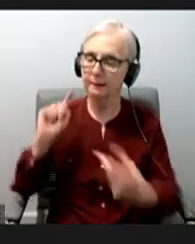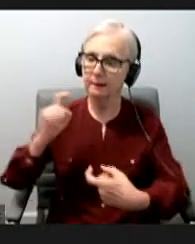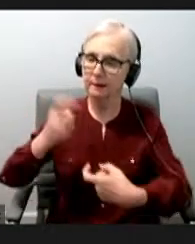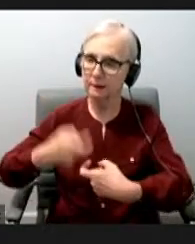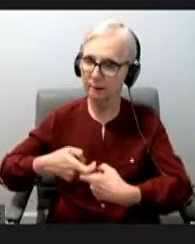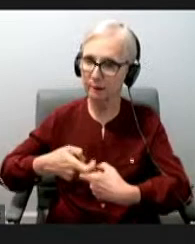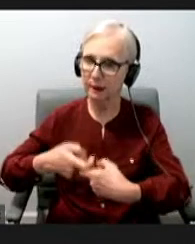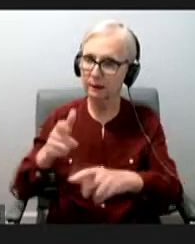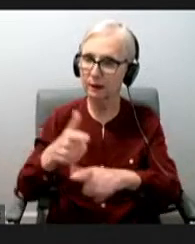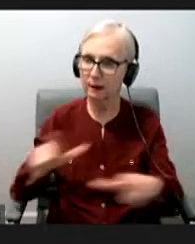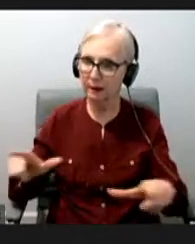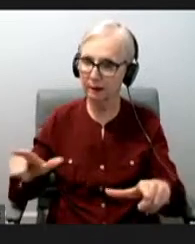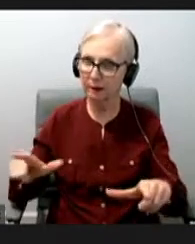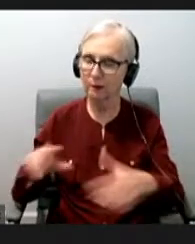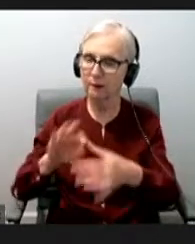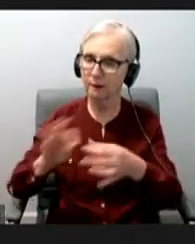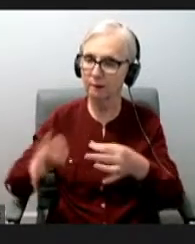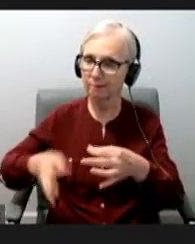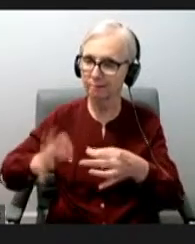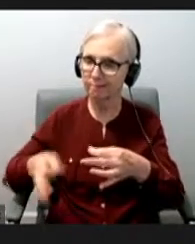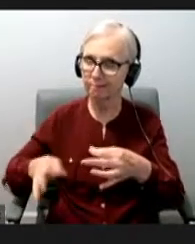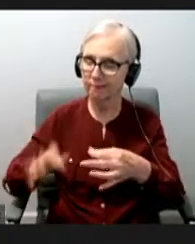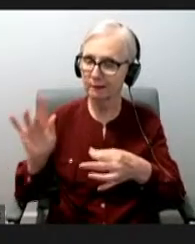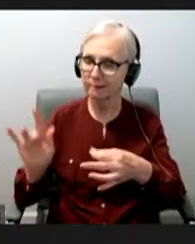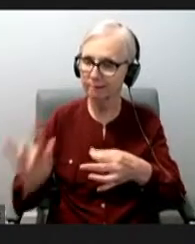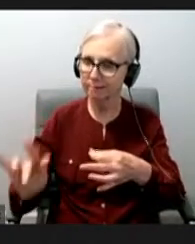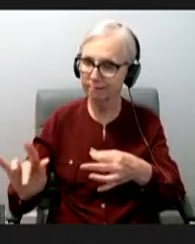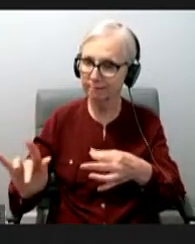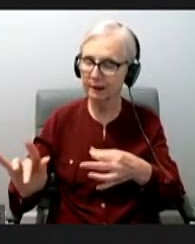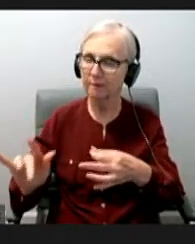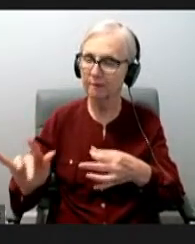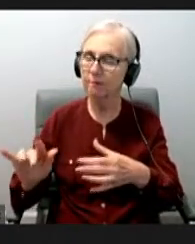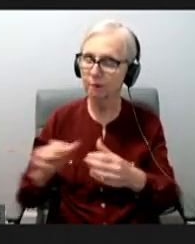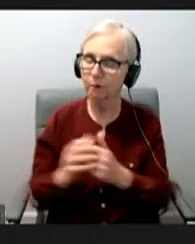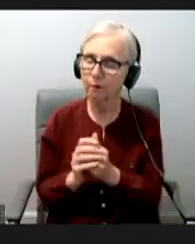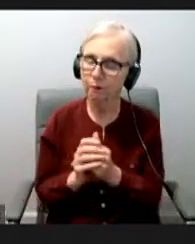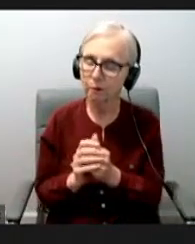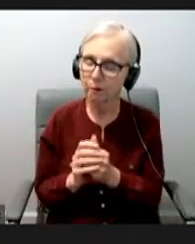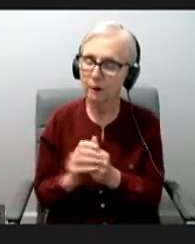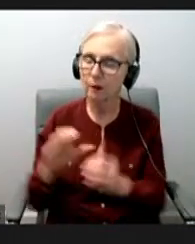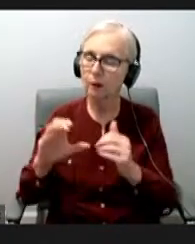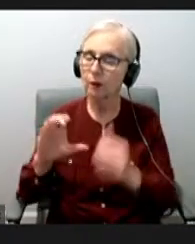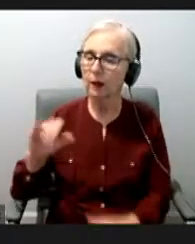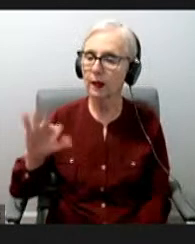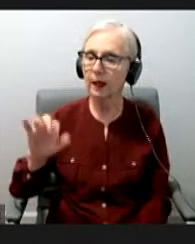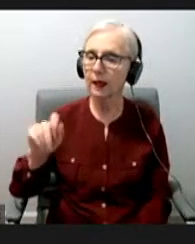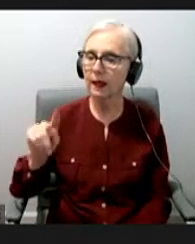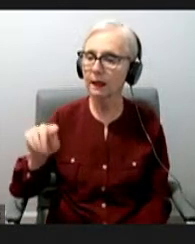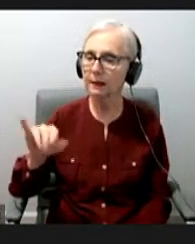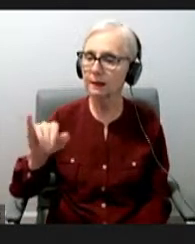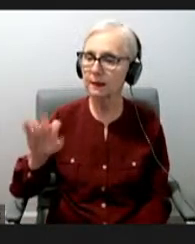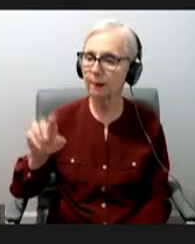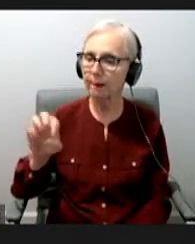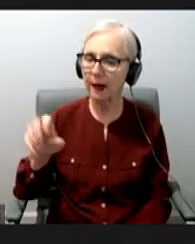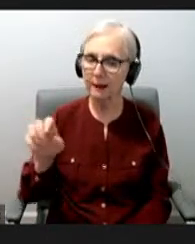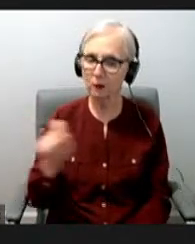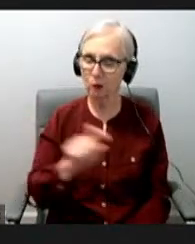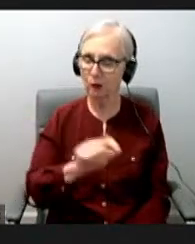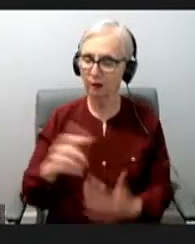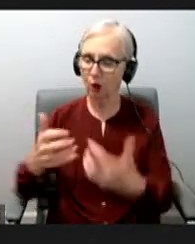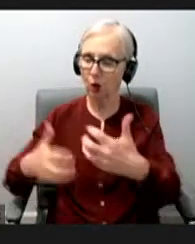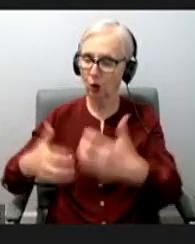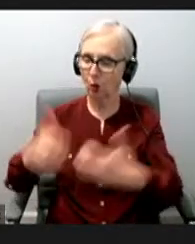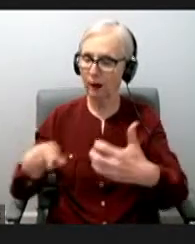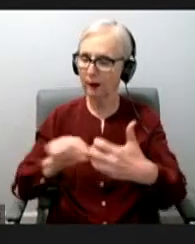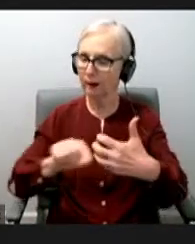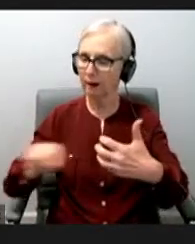translation channel, so you can tune into either of those that may suit your needs. You can also customize your view with that gray slider bar. You can slide that to the